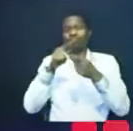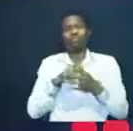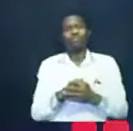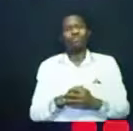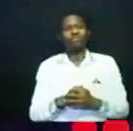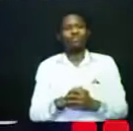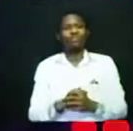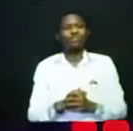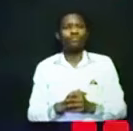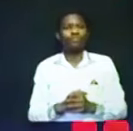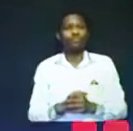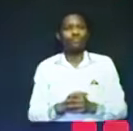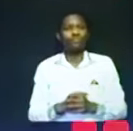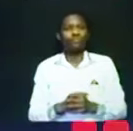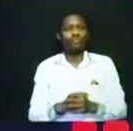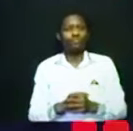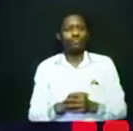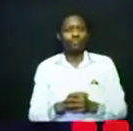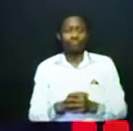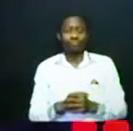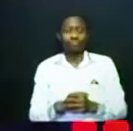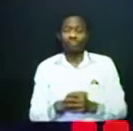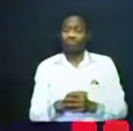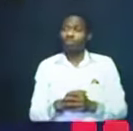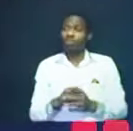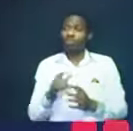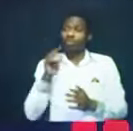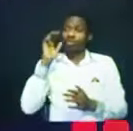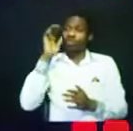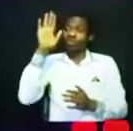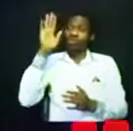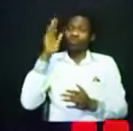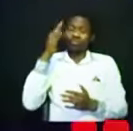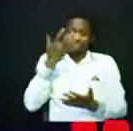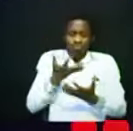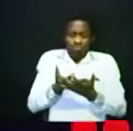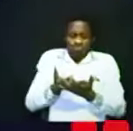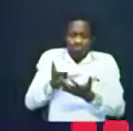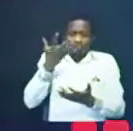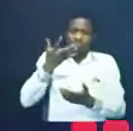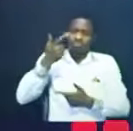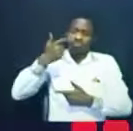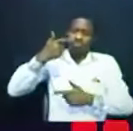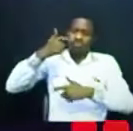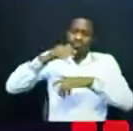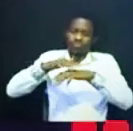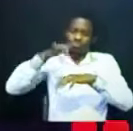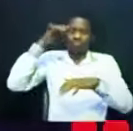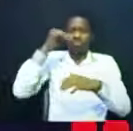you, the riches of his glorious inheritance in the holy